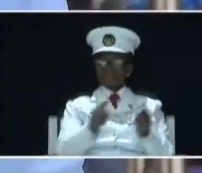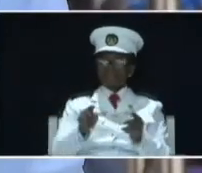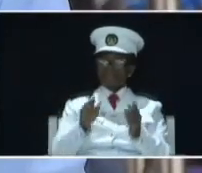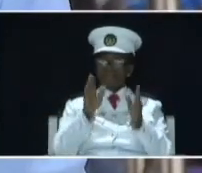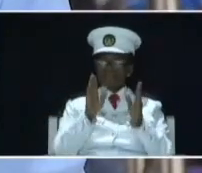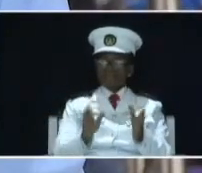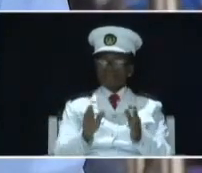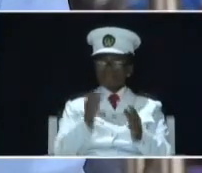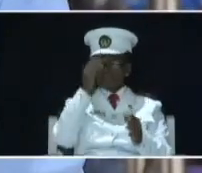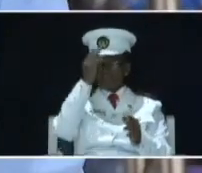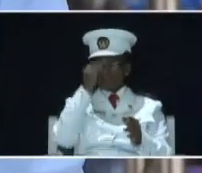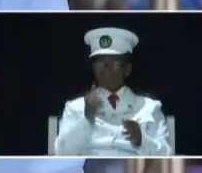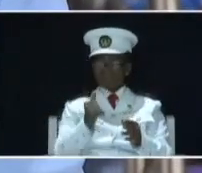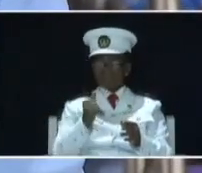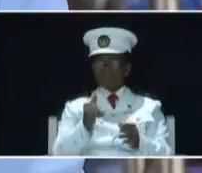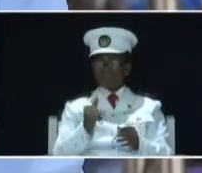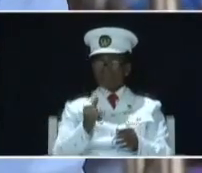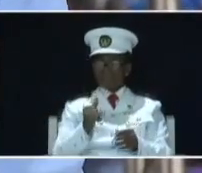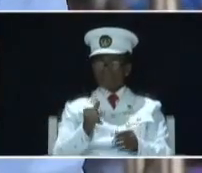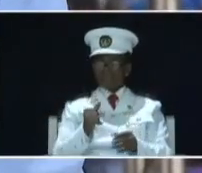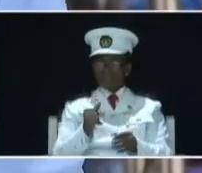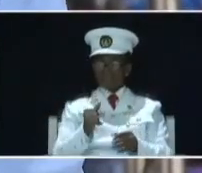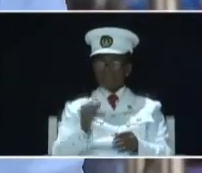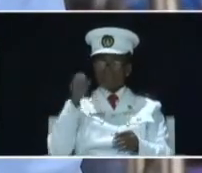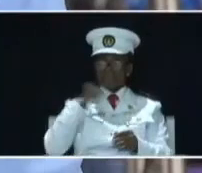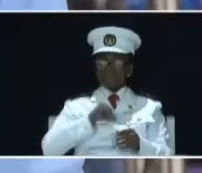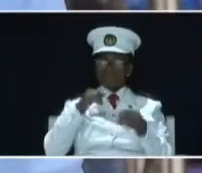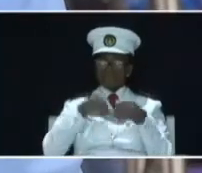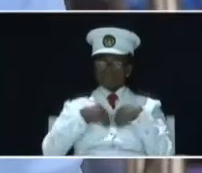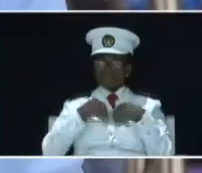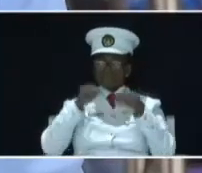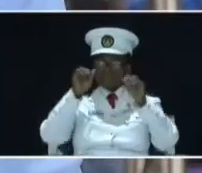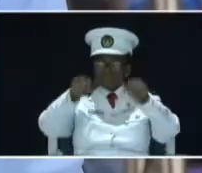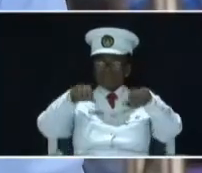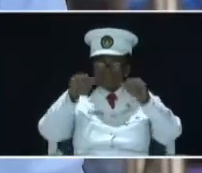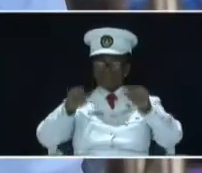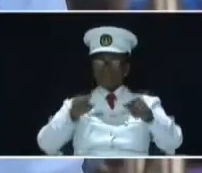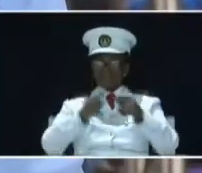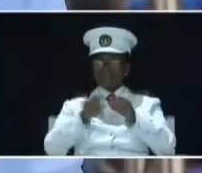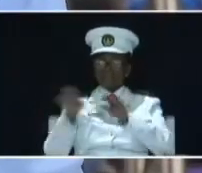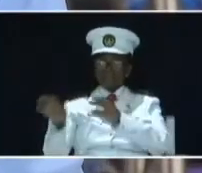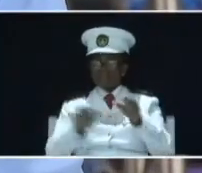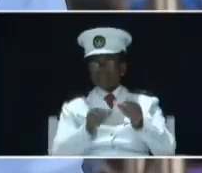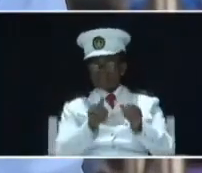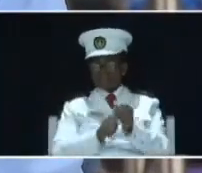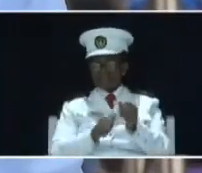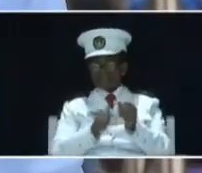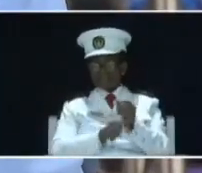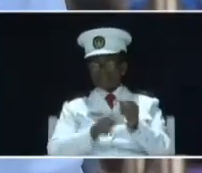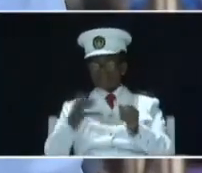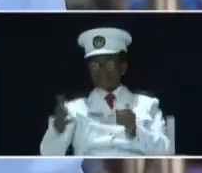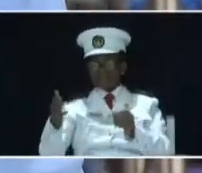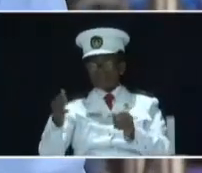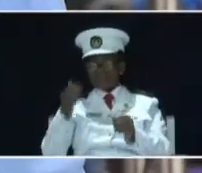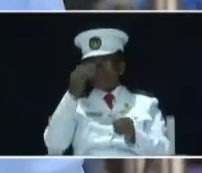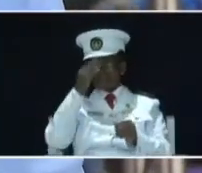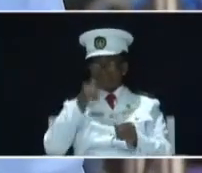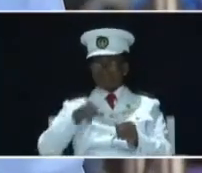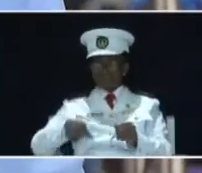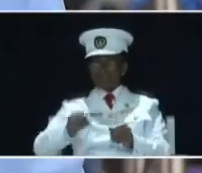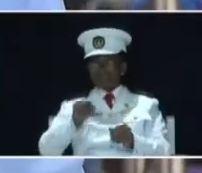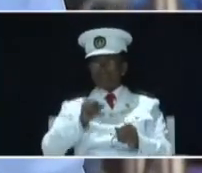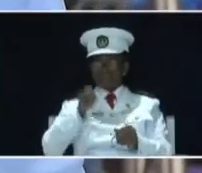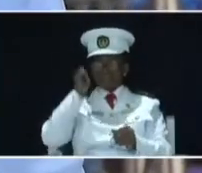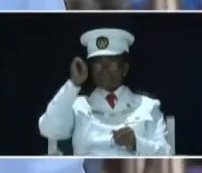Why does the one who has the ability to do everything, why does he need a partner?